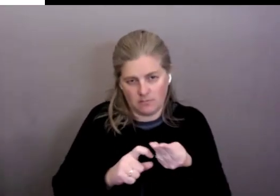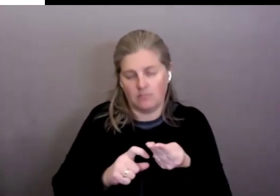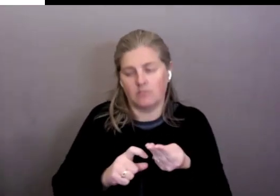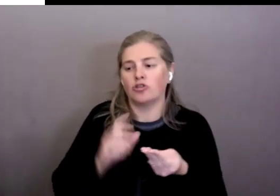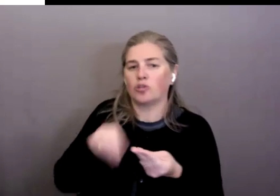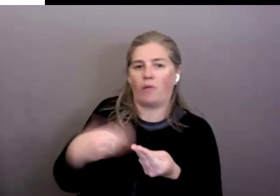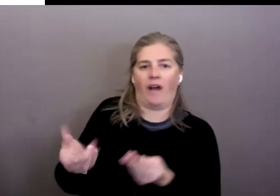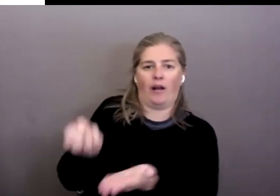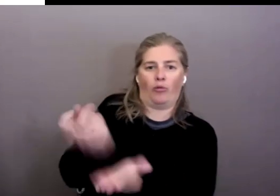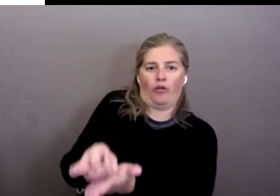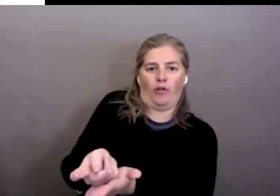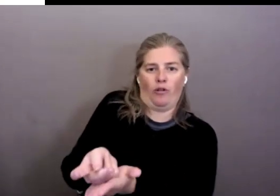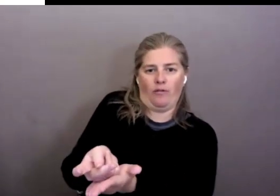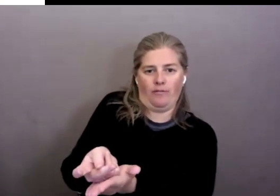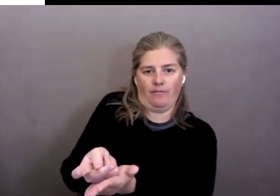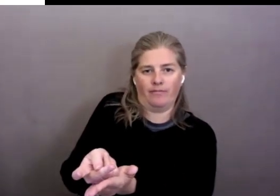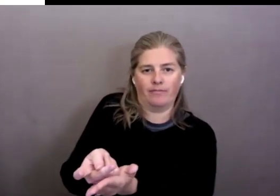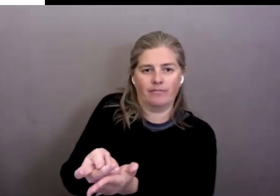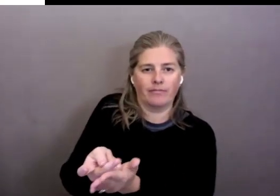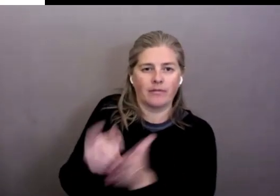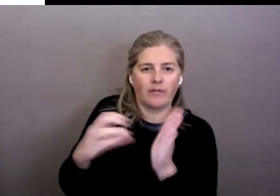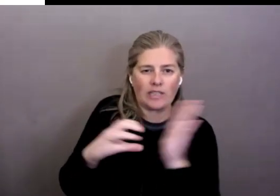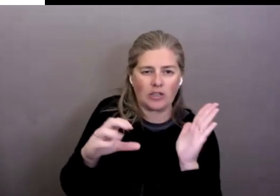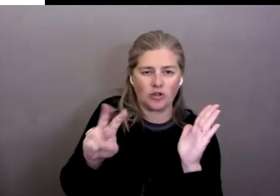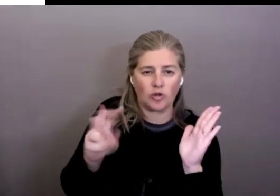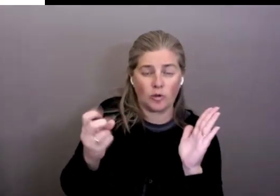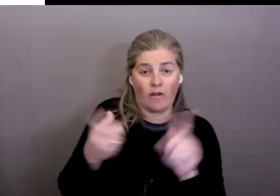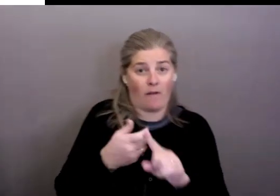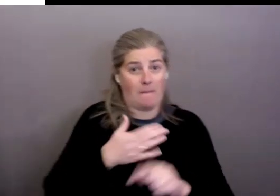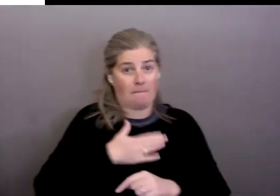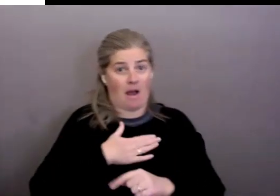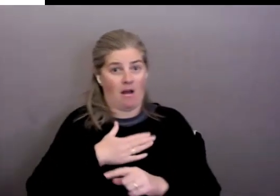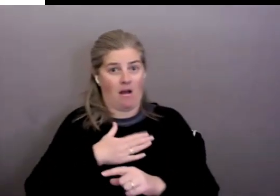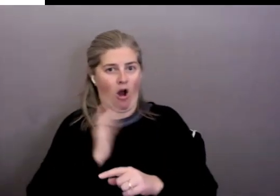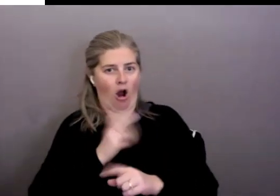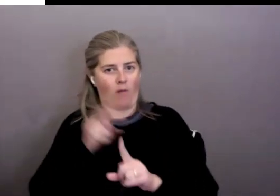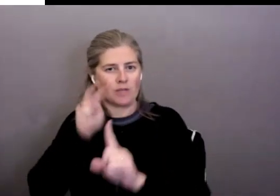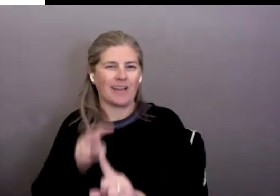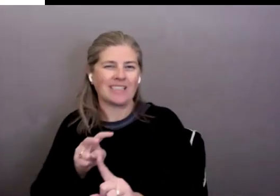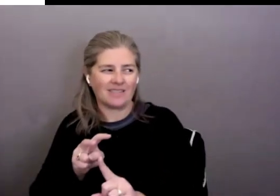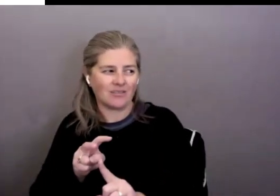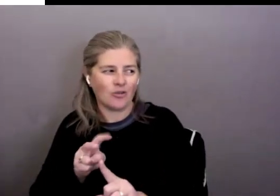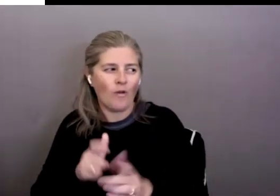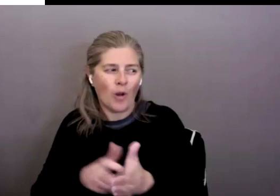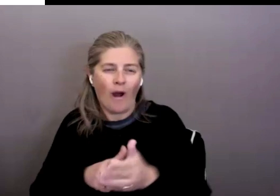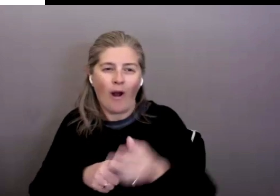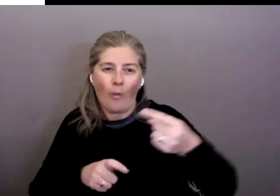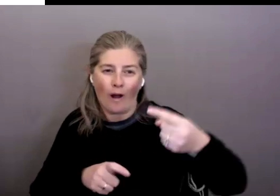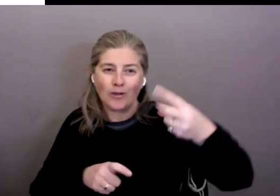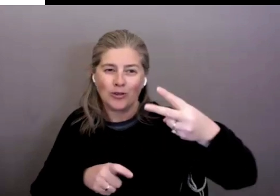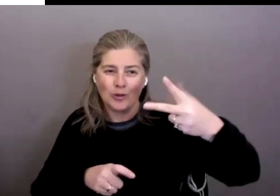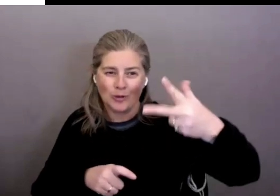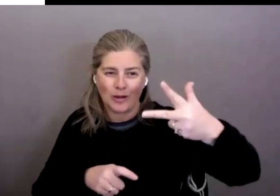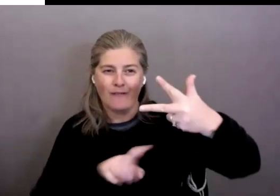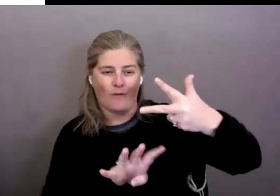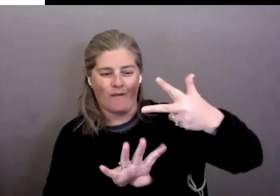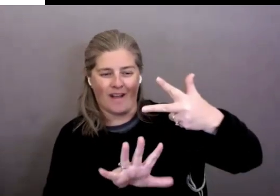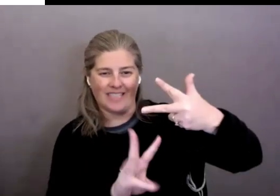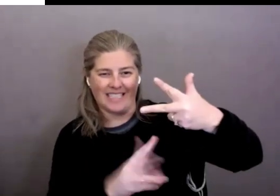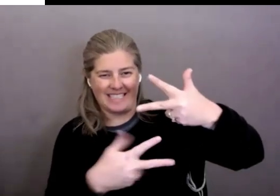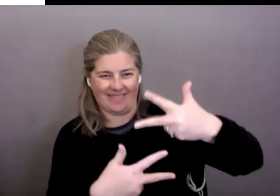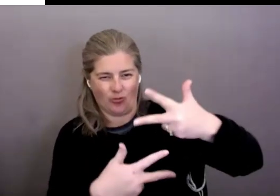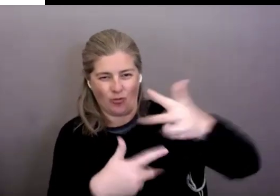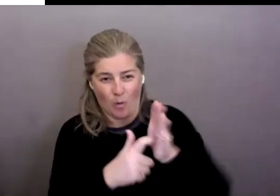approval of an agreement under Section 212. So from our perspective, you have to collect these 3 elements of information. The SUA